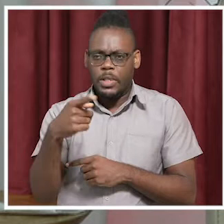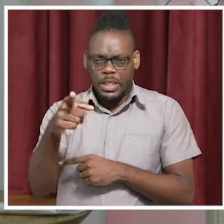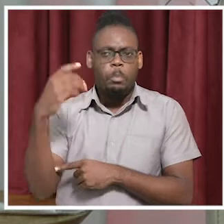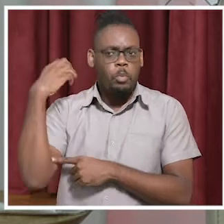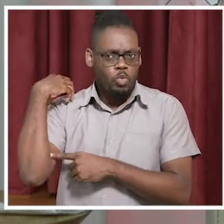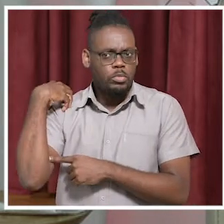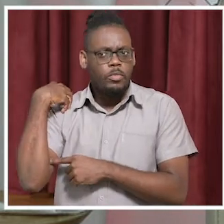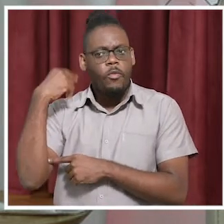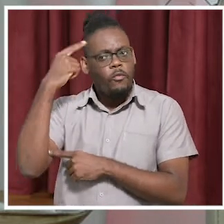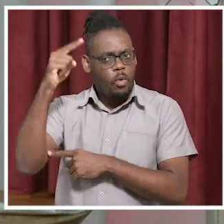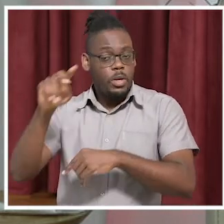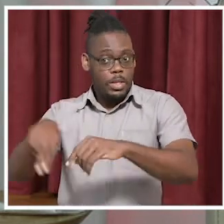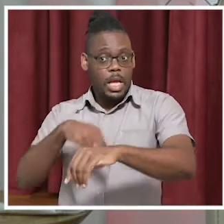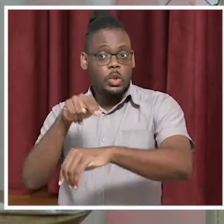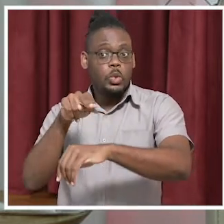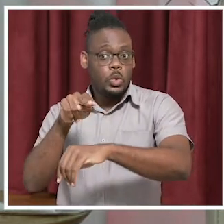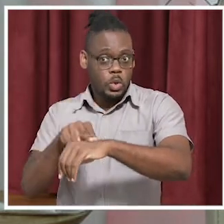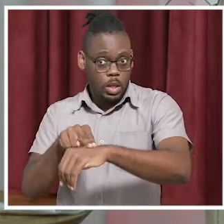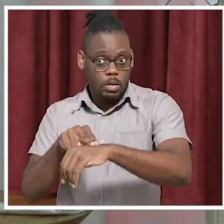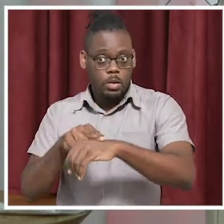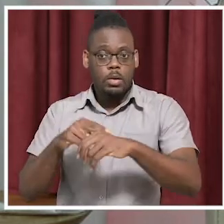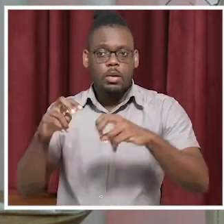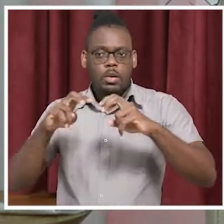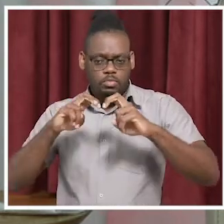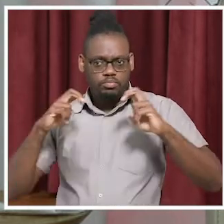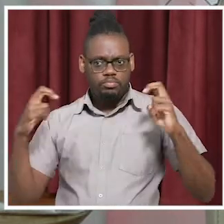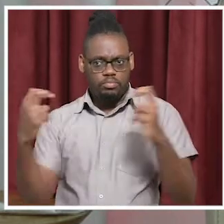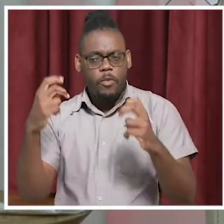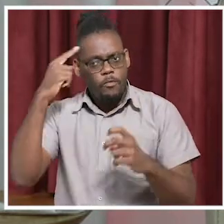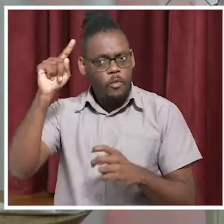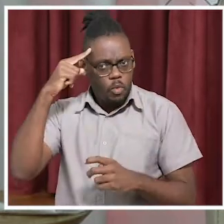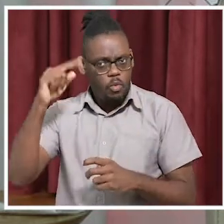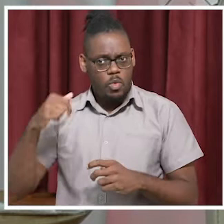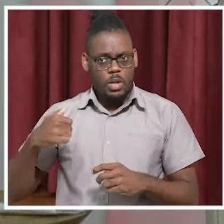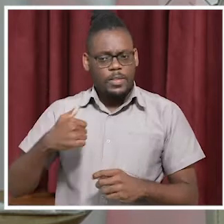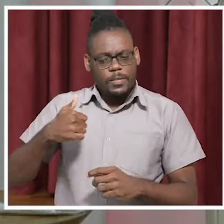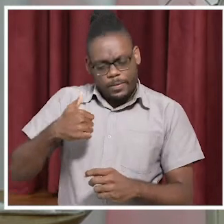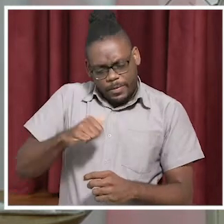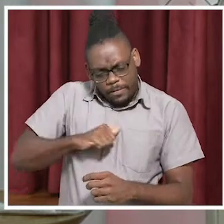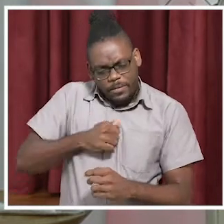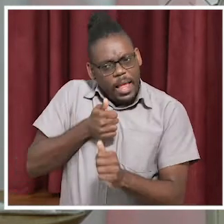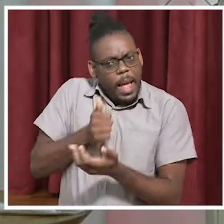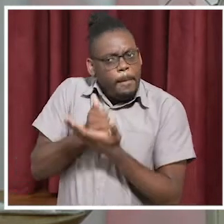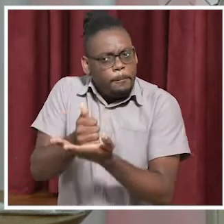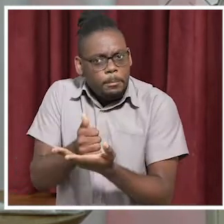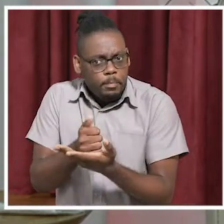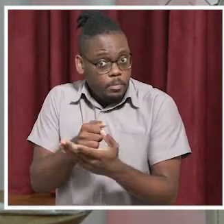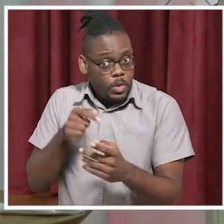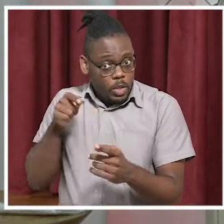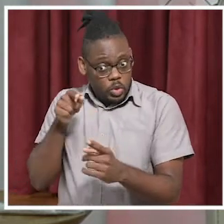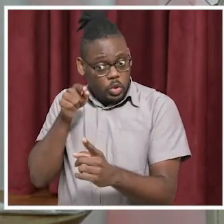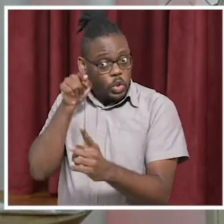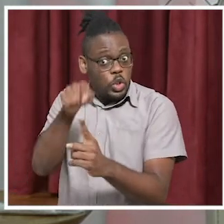Carrie-Anne, thank you very much for joining us. Thank you very much for having me. And also in the discussion today is the Deputy Director of